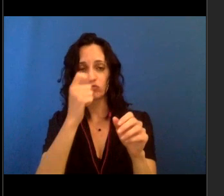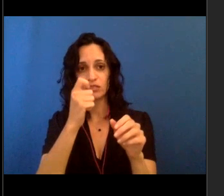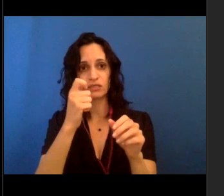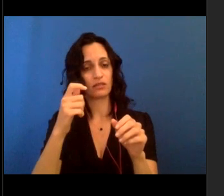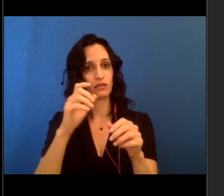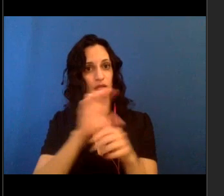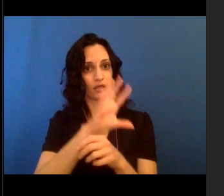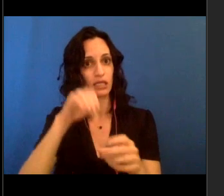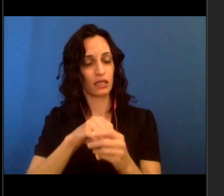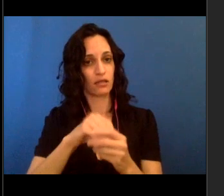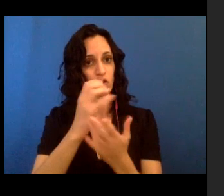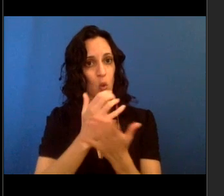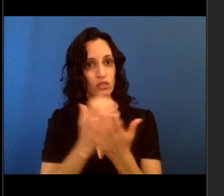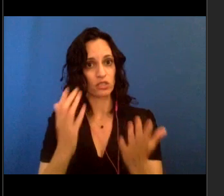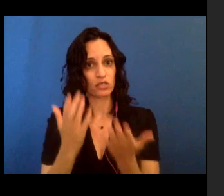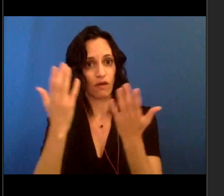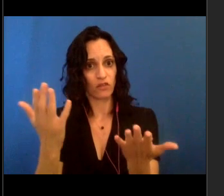are offered,